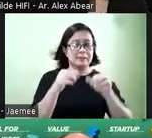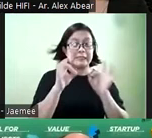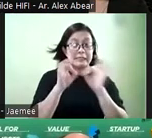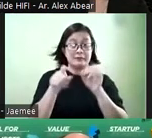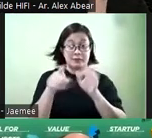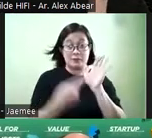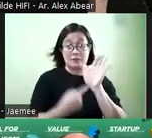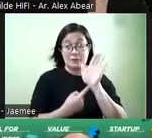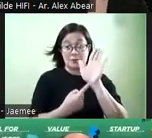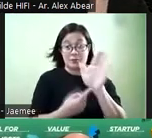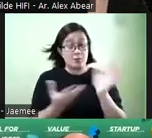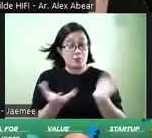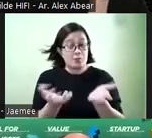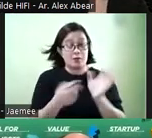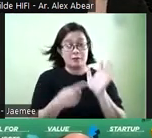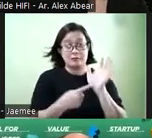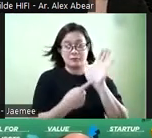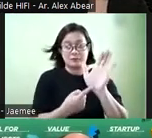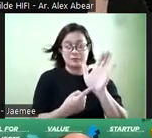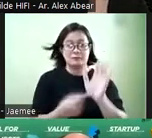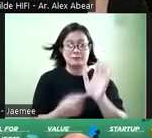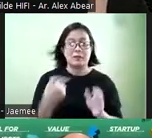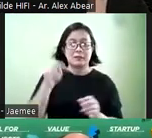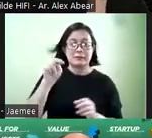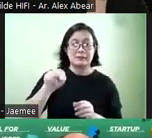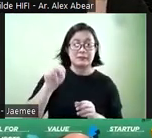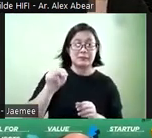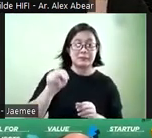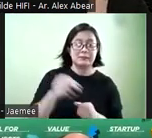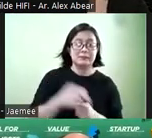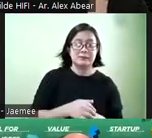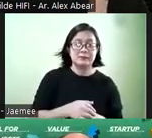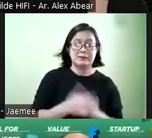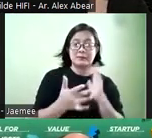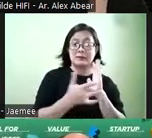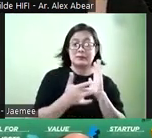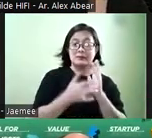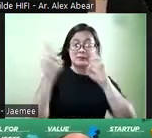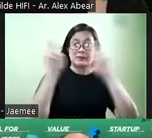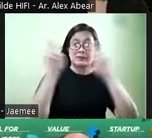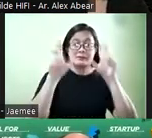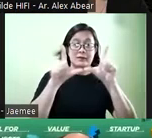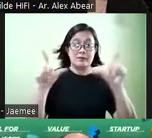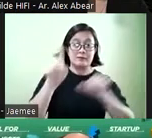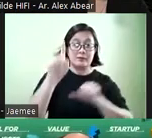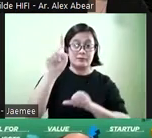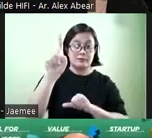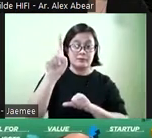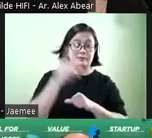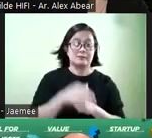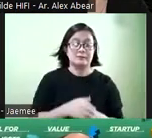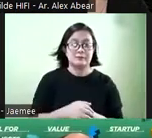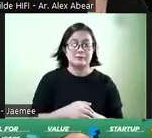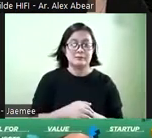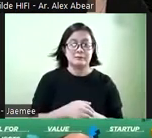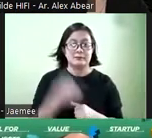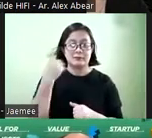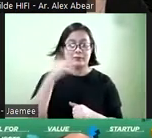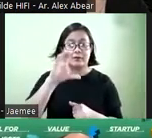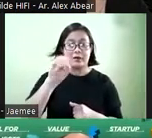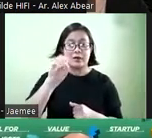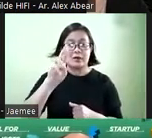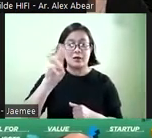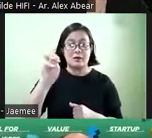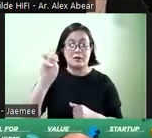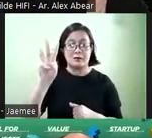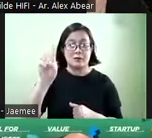portfolio creation, you just need technology readiness level one. And of course, if crowdfunding, you need to reach